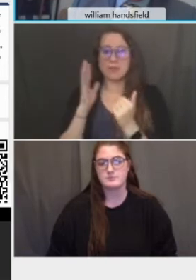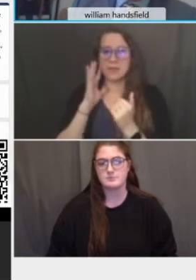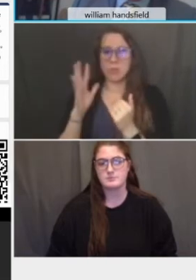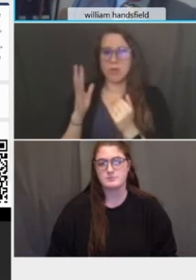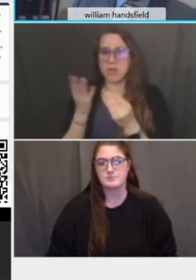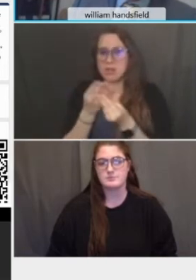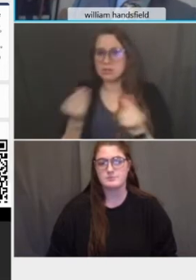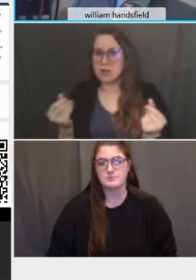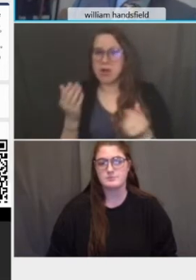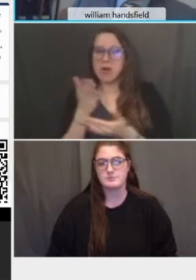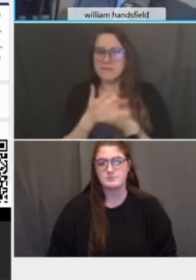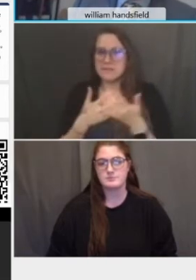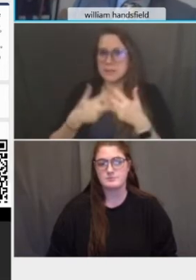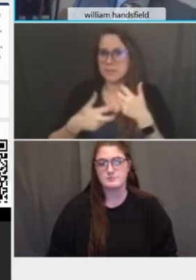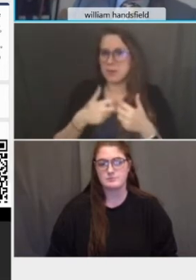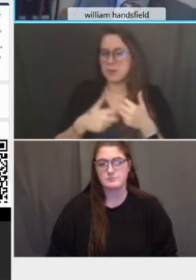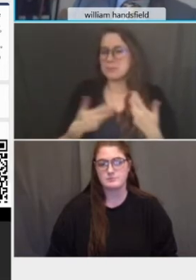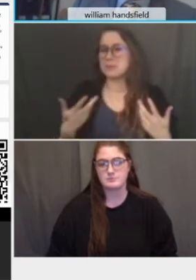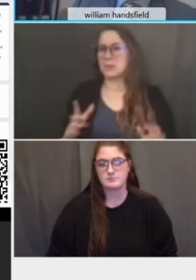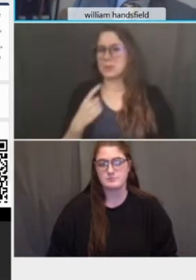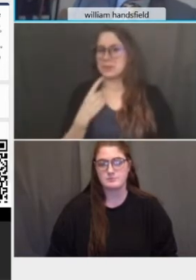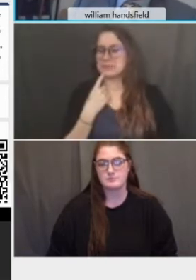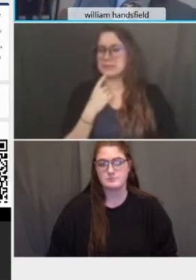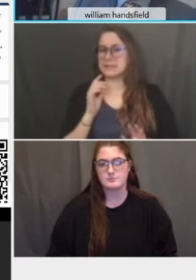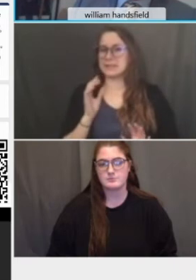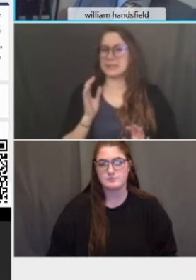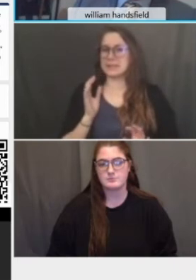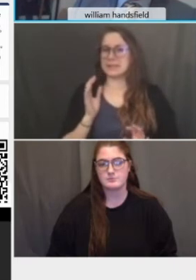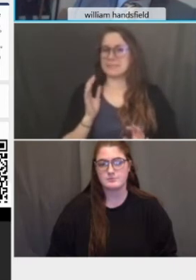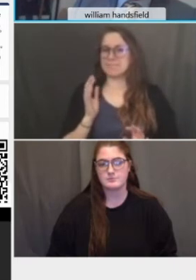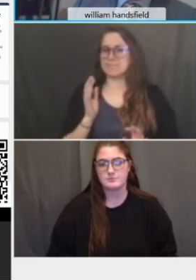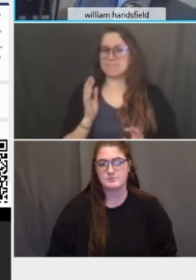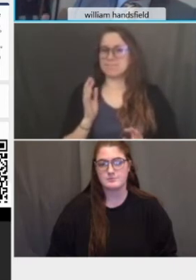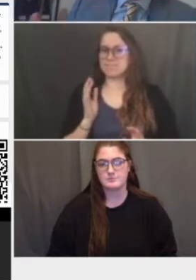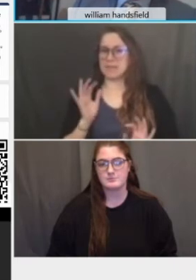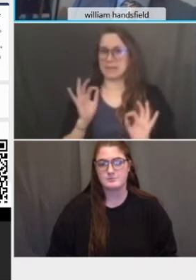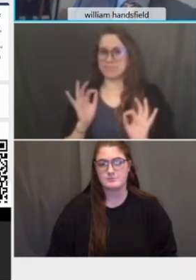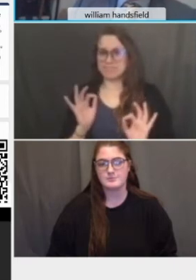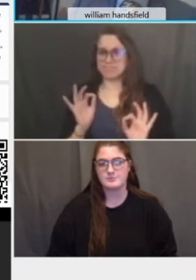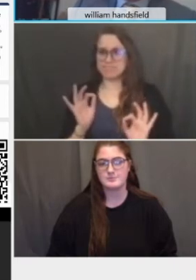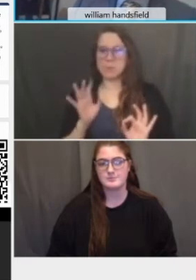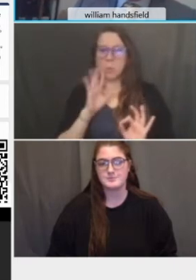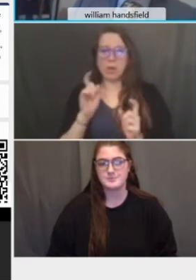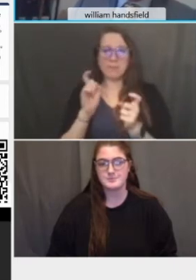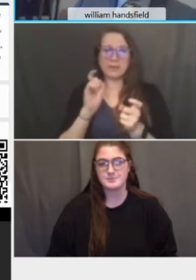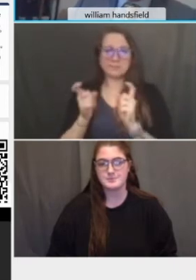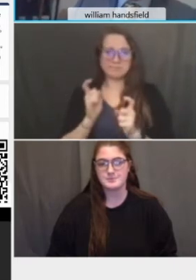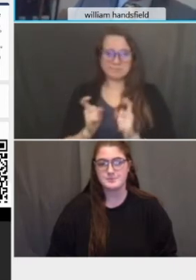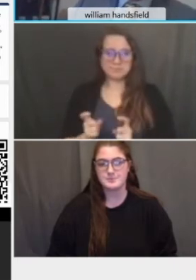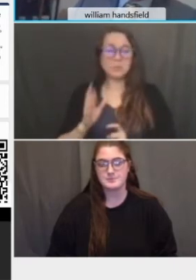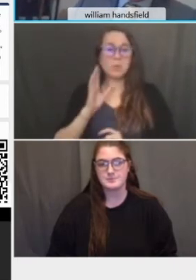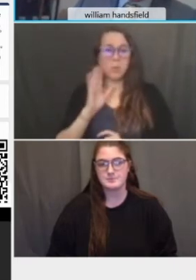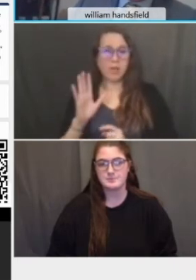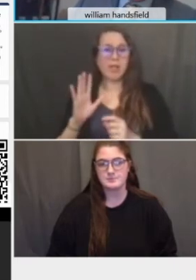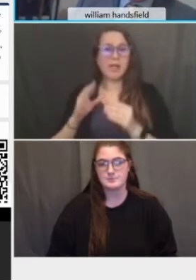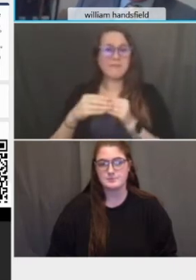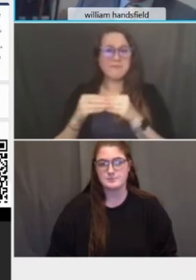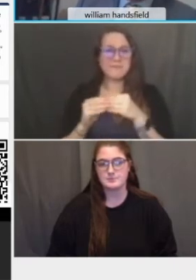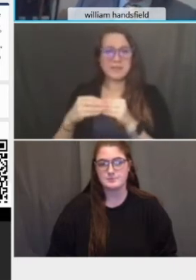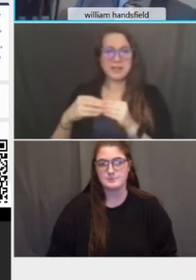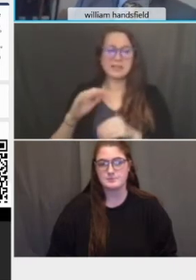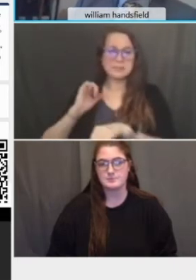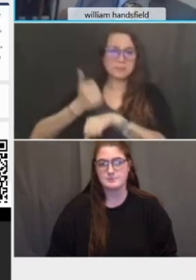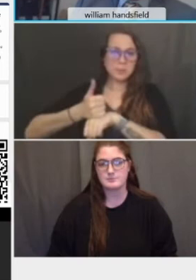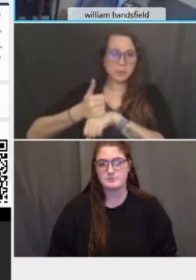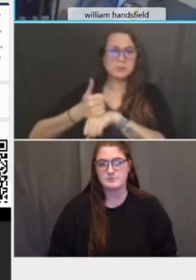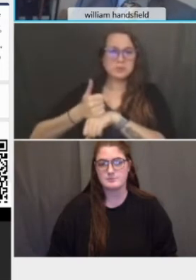solve some of that problem. So I want to just make the little adjustment that there will be a few flex posts on this mall section right at all those